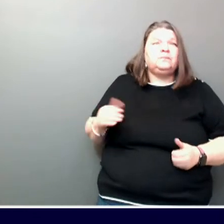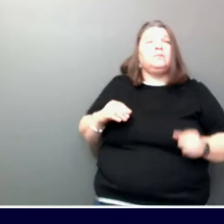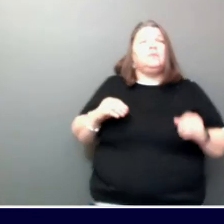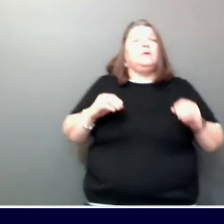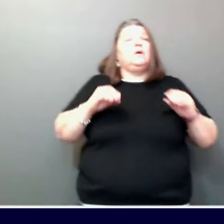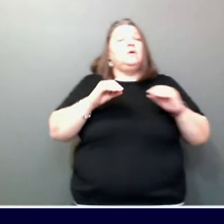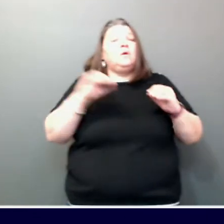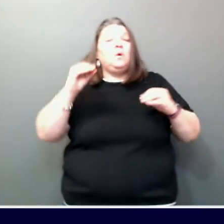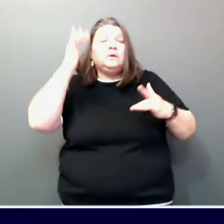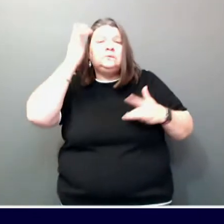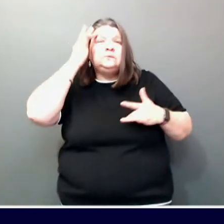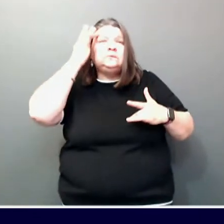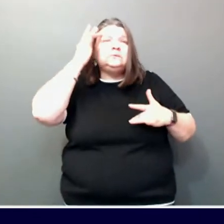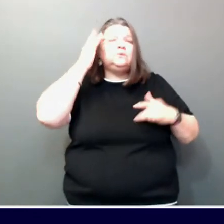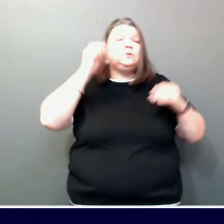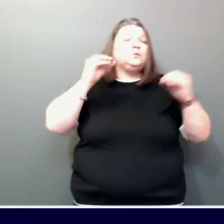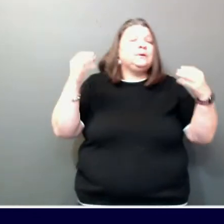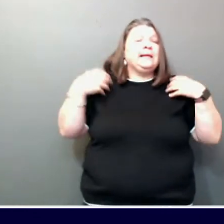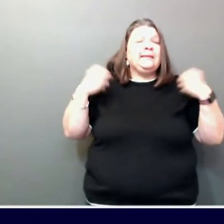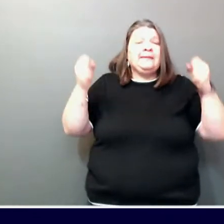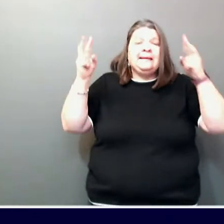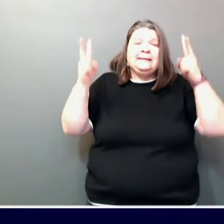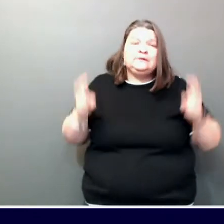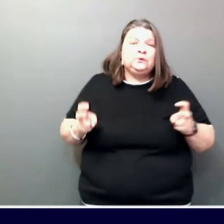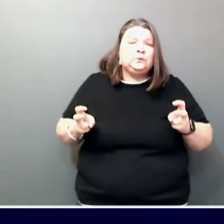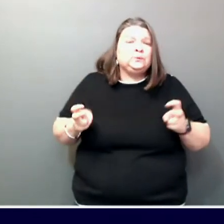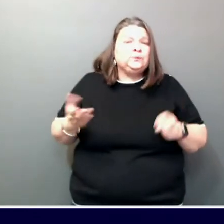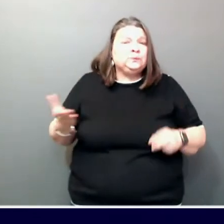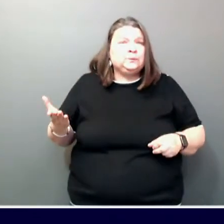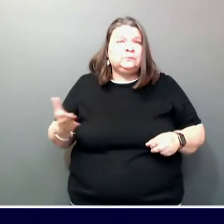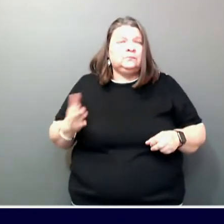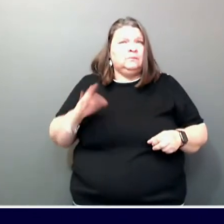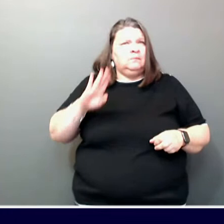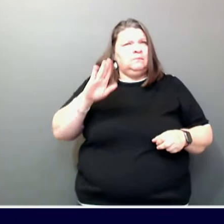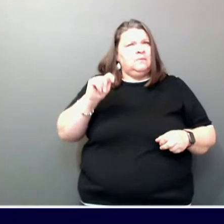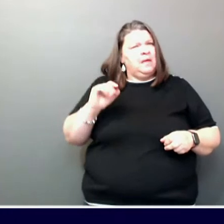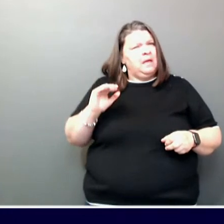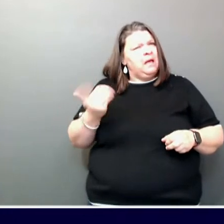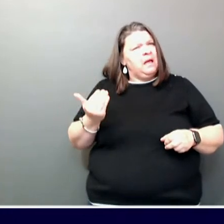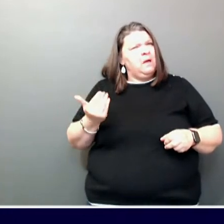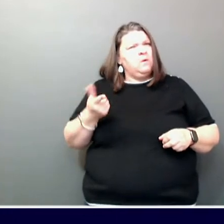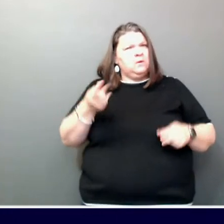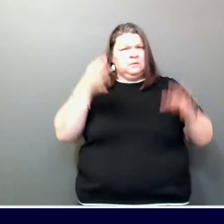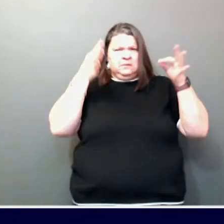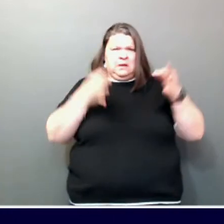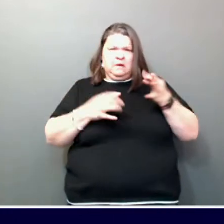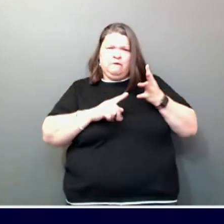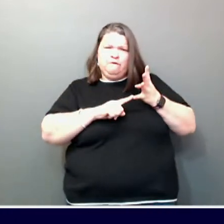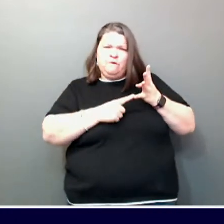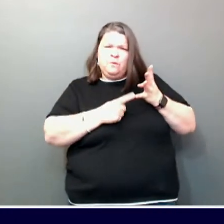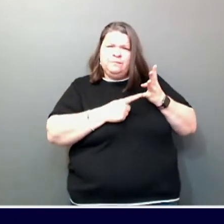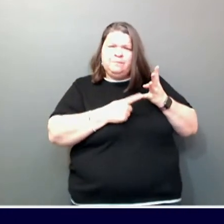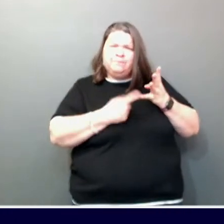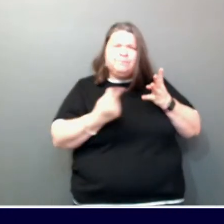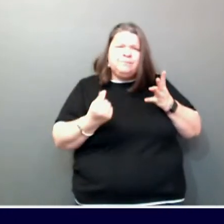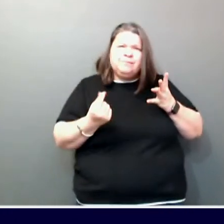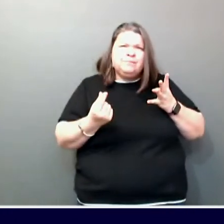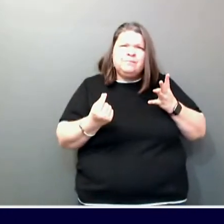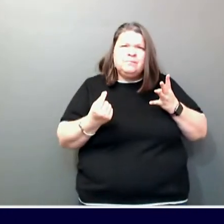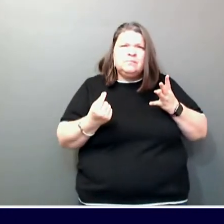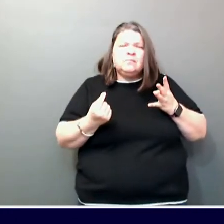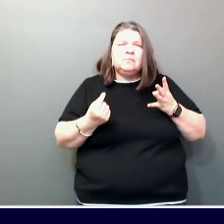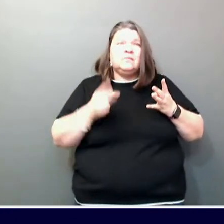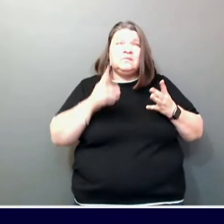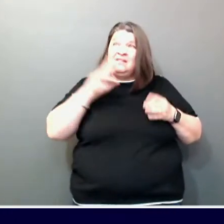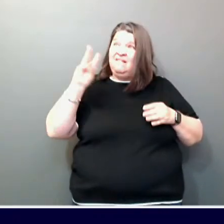they need that second booster? Yep. Simply being over the age of 65 does not make you immune